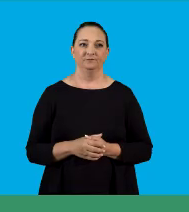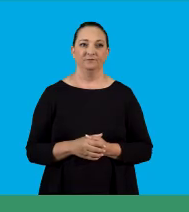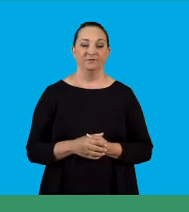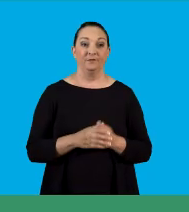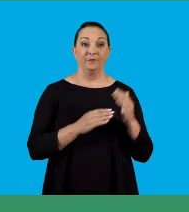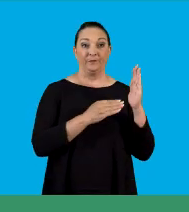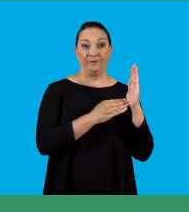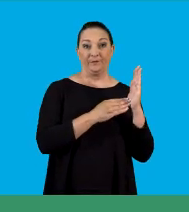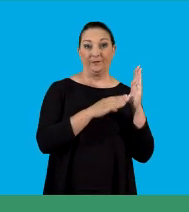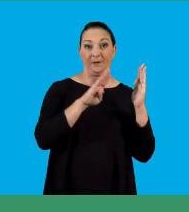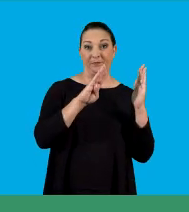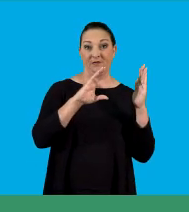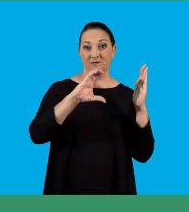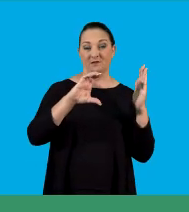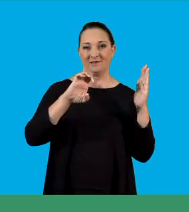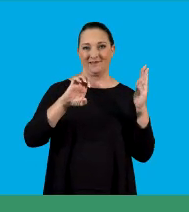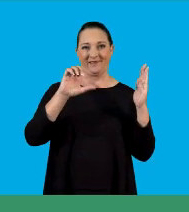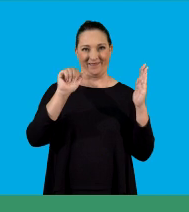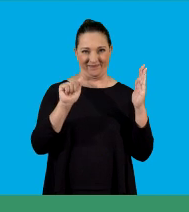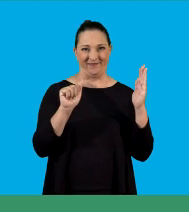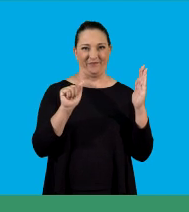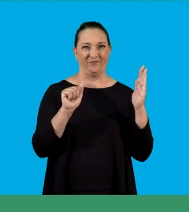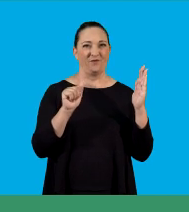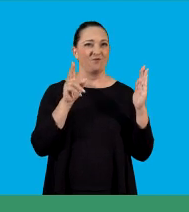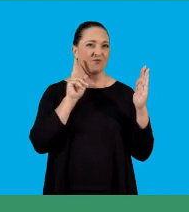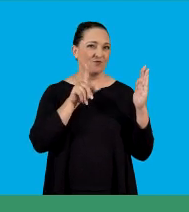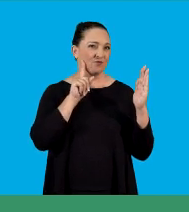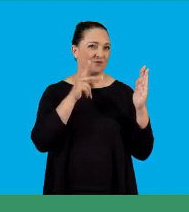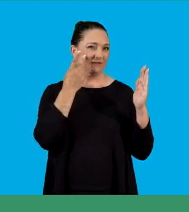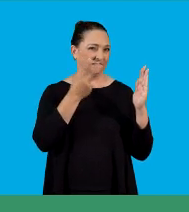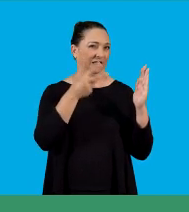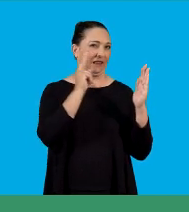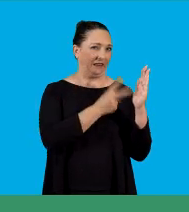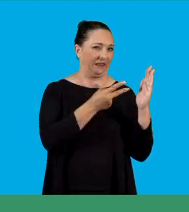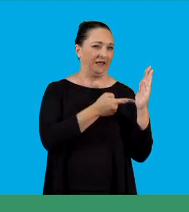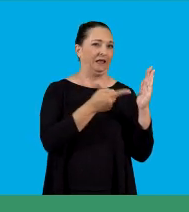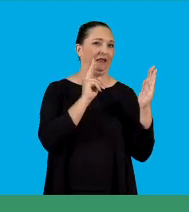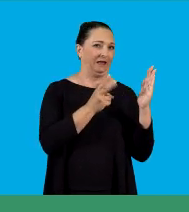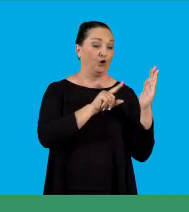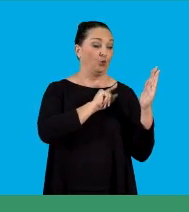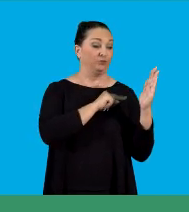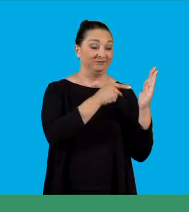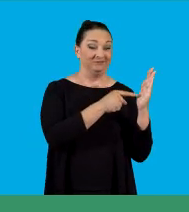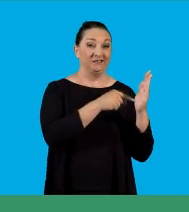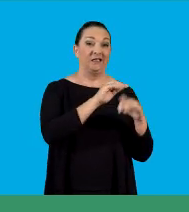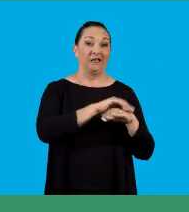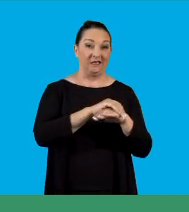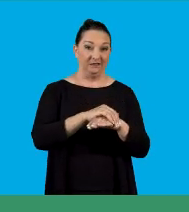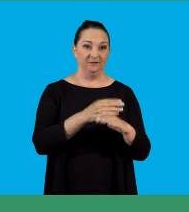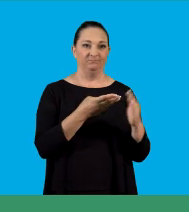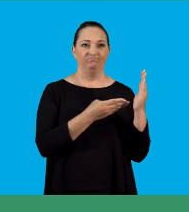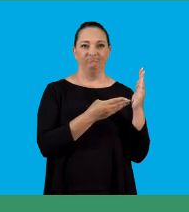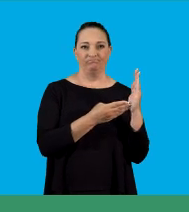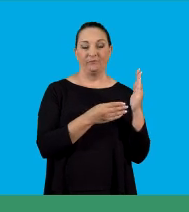Right, according to the BCA, I hope you can see we keep on referring to the BCA, hence I said this serves as a what? As a guide. According to